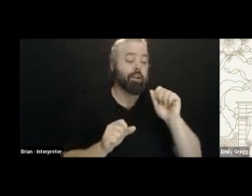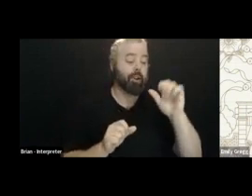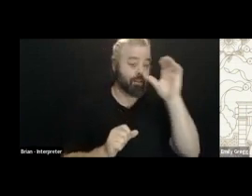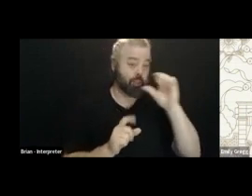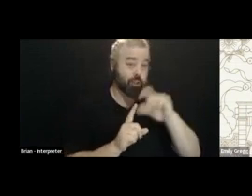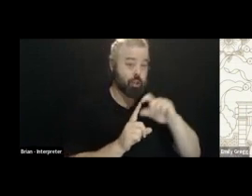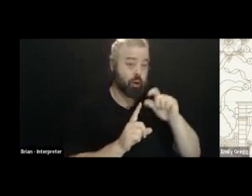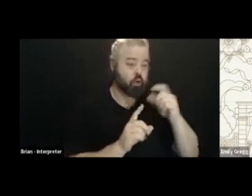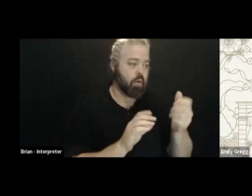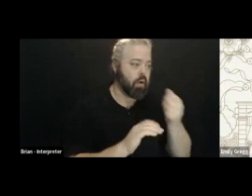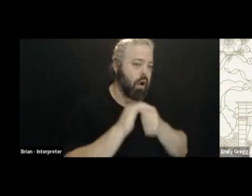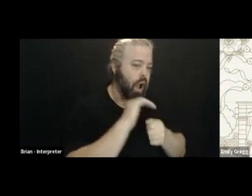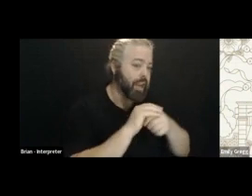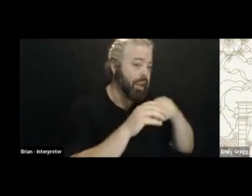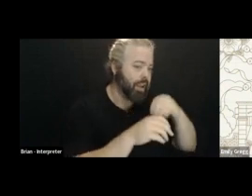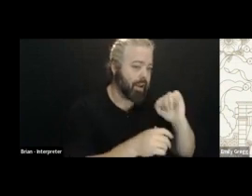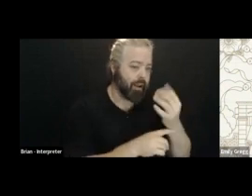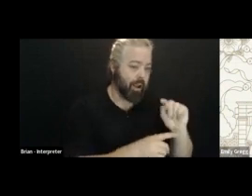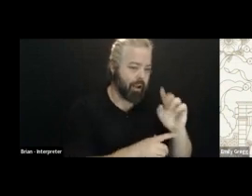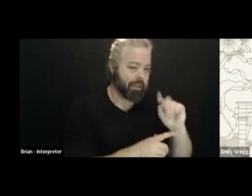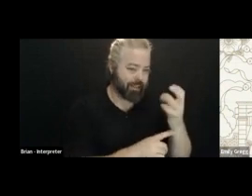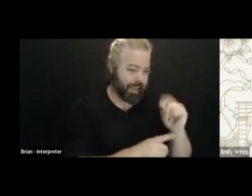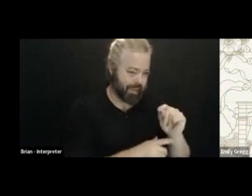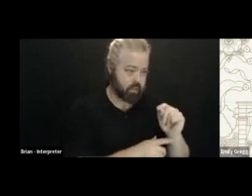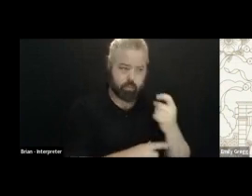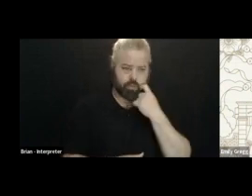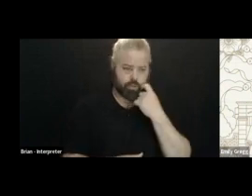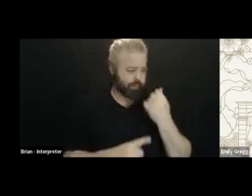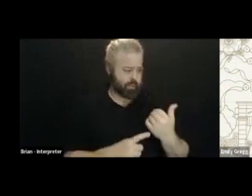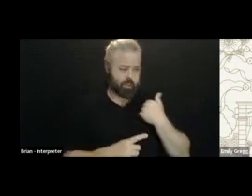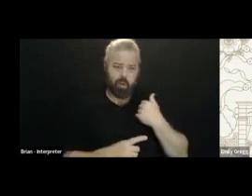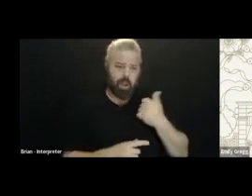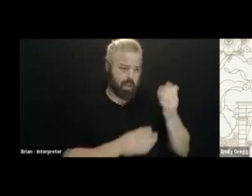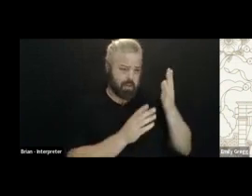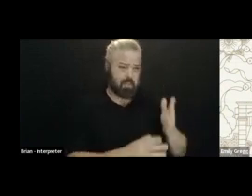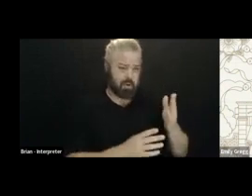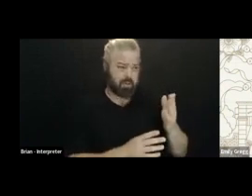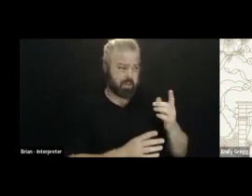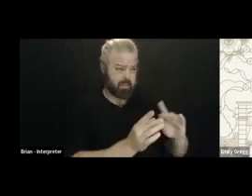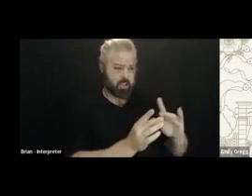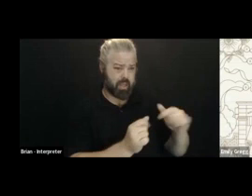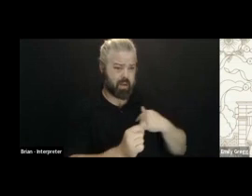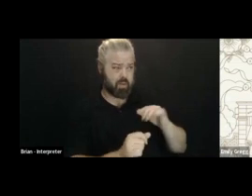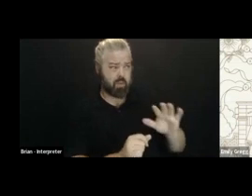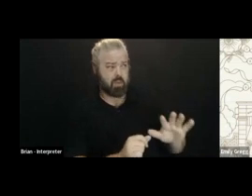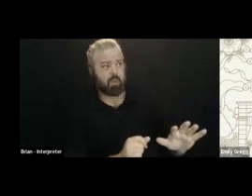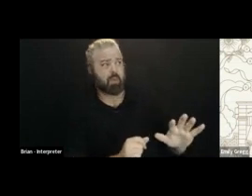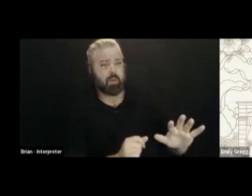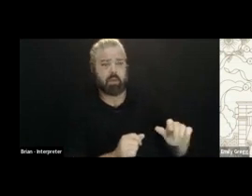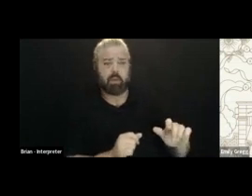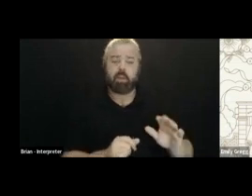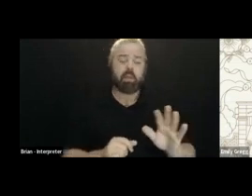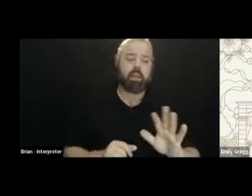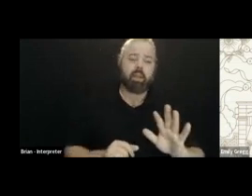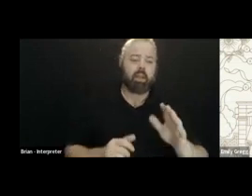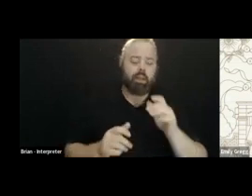to say, just a few years ago, I heard someone else mention this a little bit, and it made me quiver. Try not to